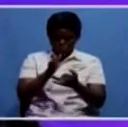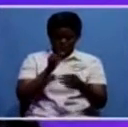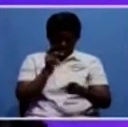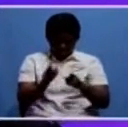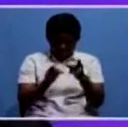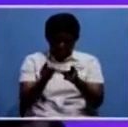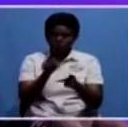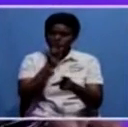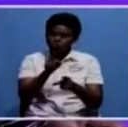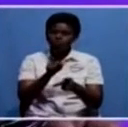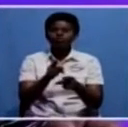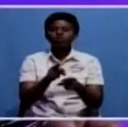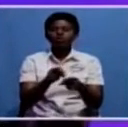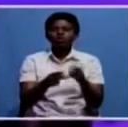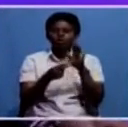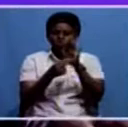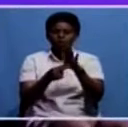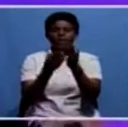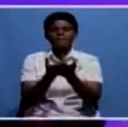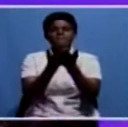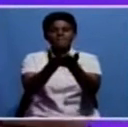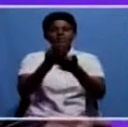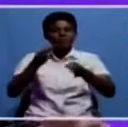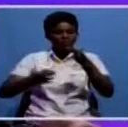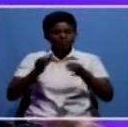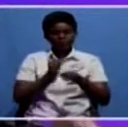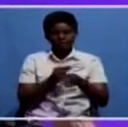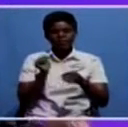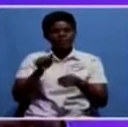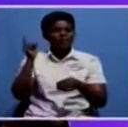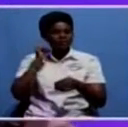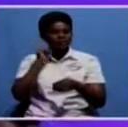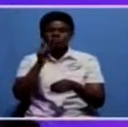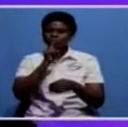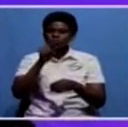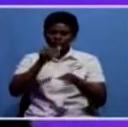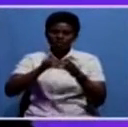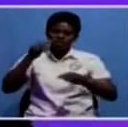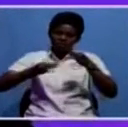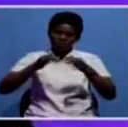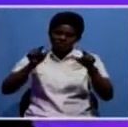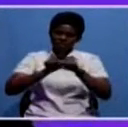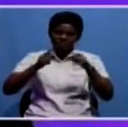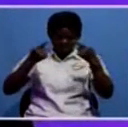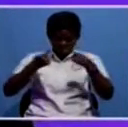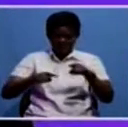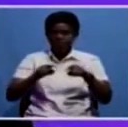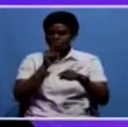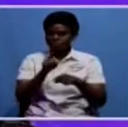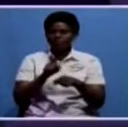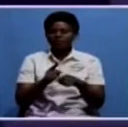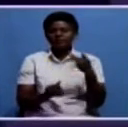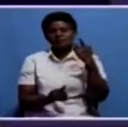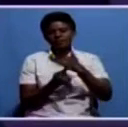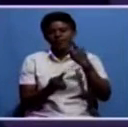should prove it and take it to court. Then we can hear the facts in courts and justice can be done. There's a term that has come